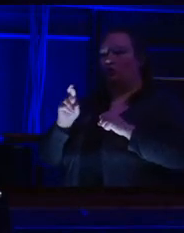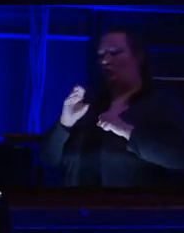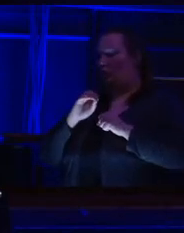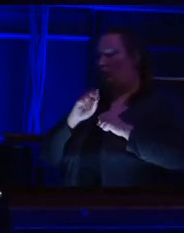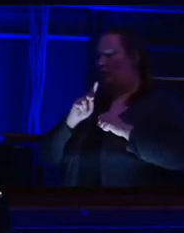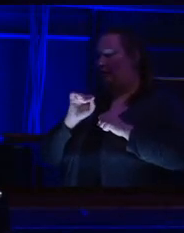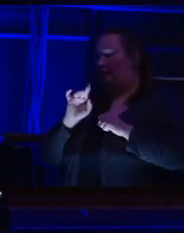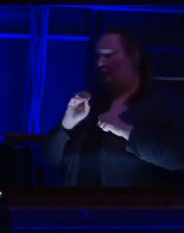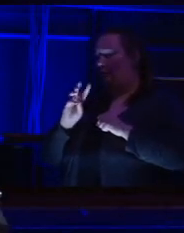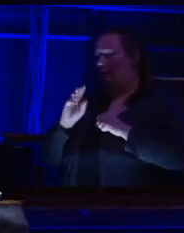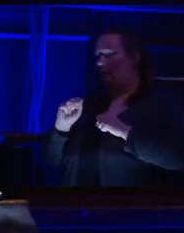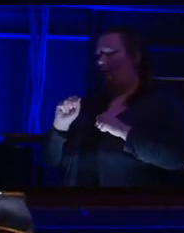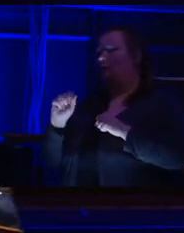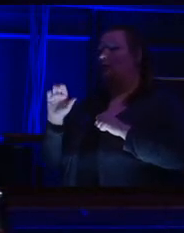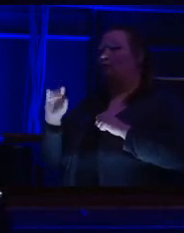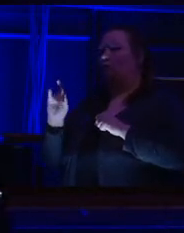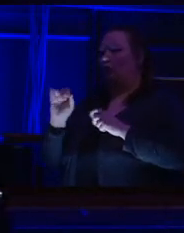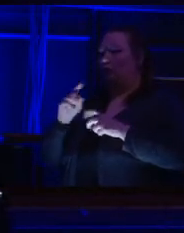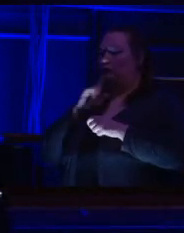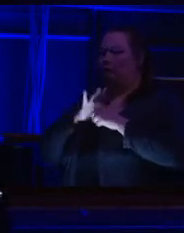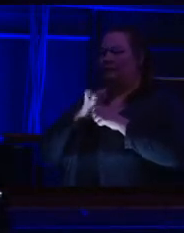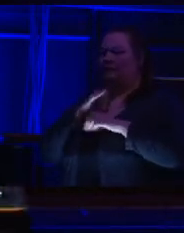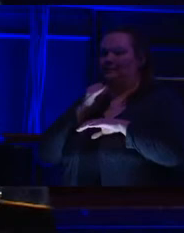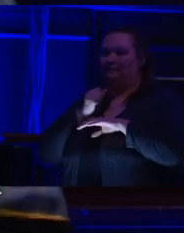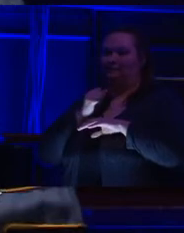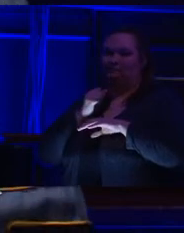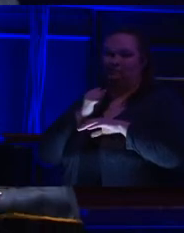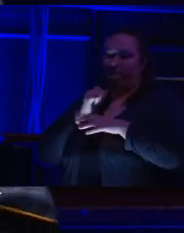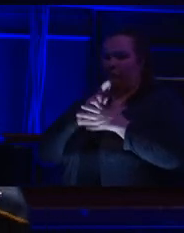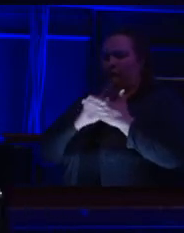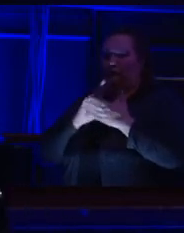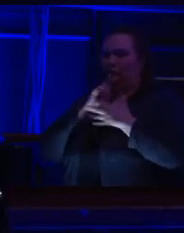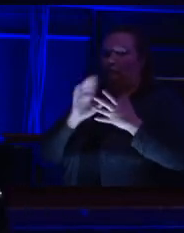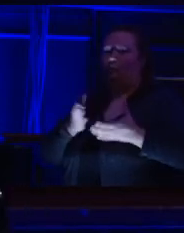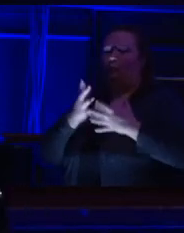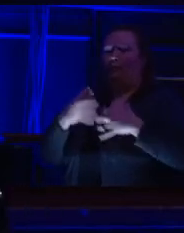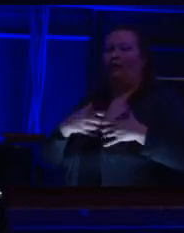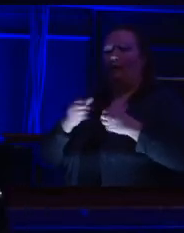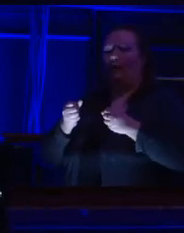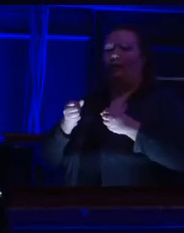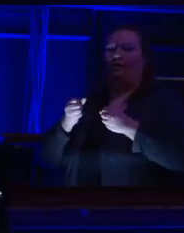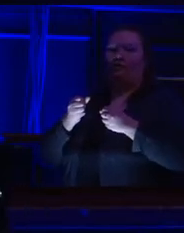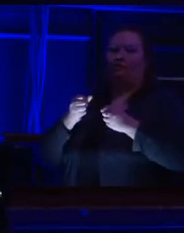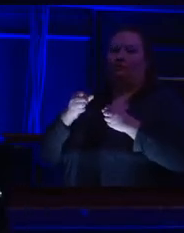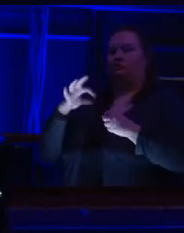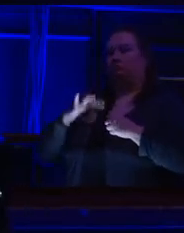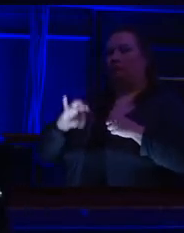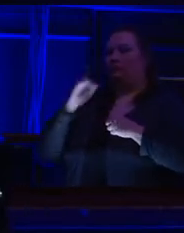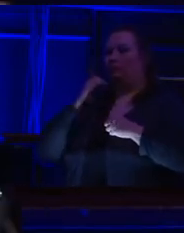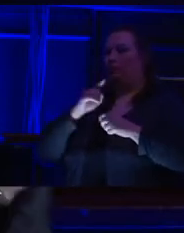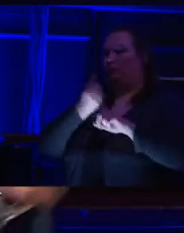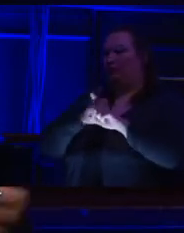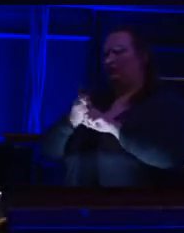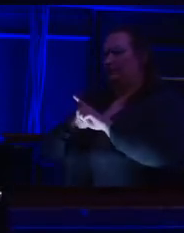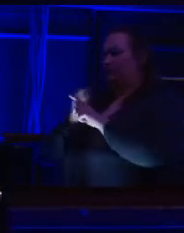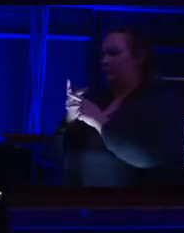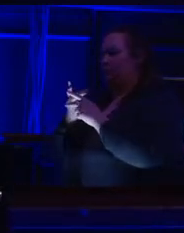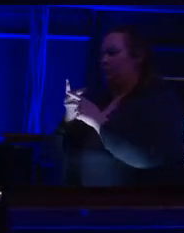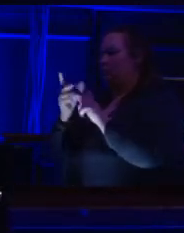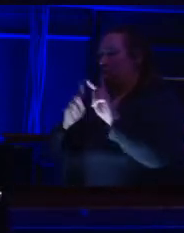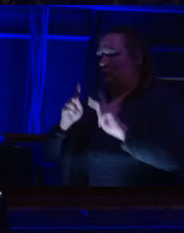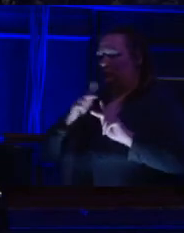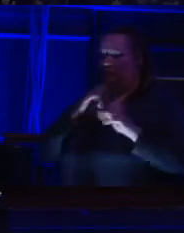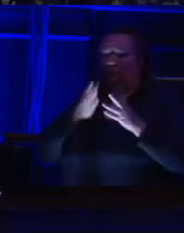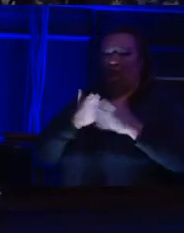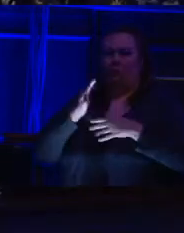which commits us as an institution to promoting the health and well-being of each person across our three campuses.